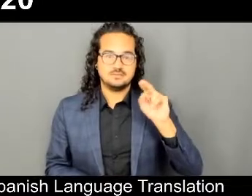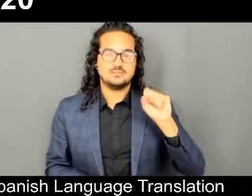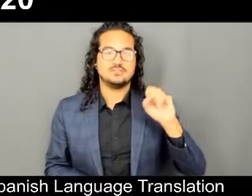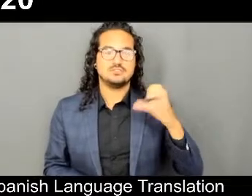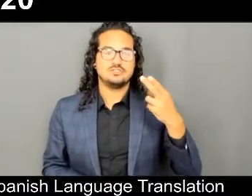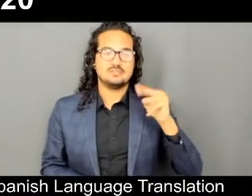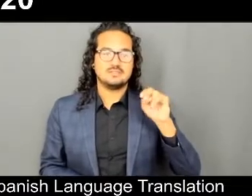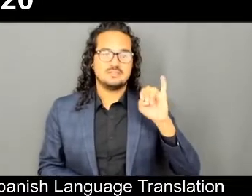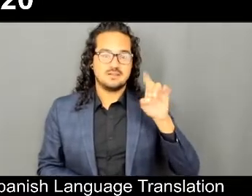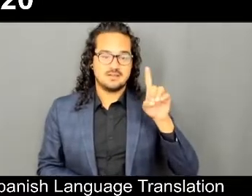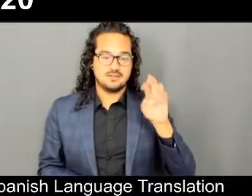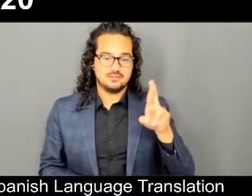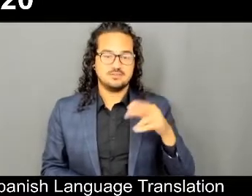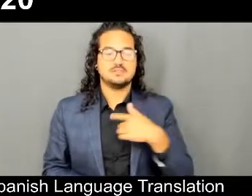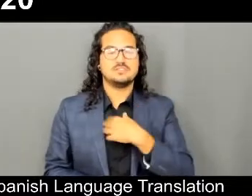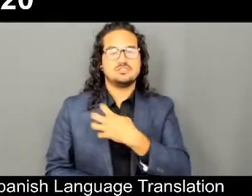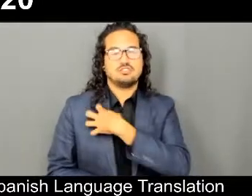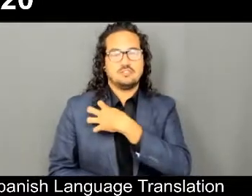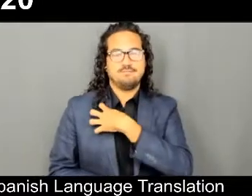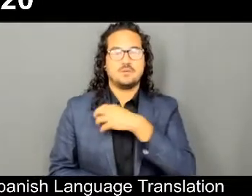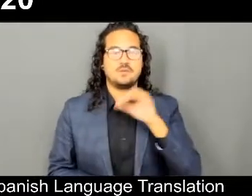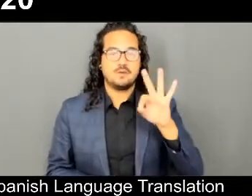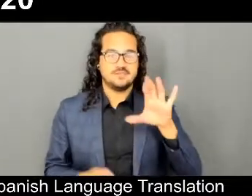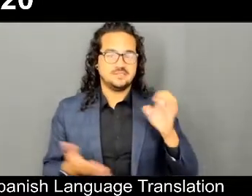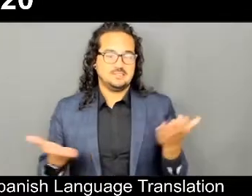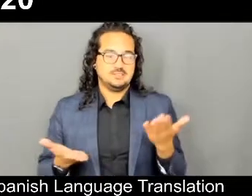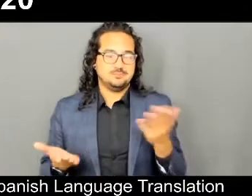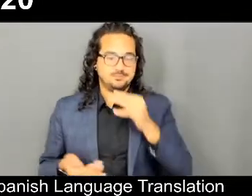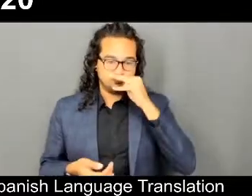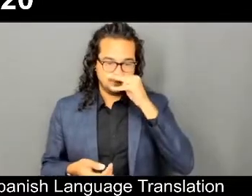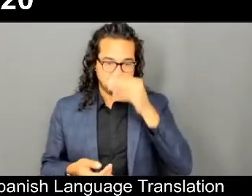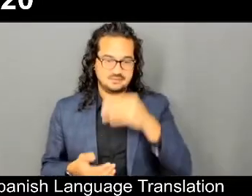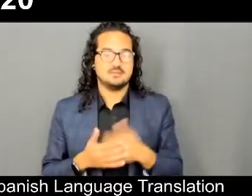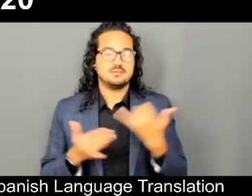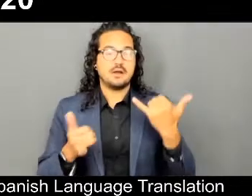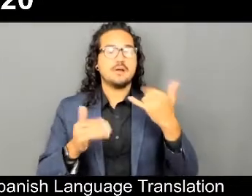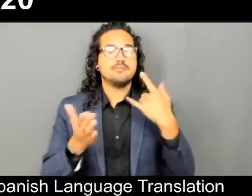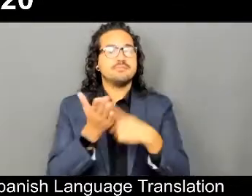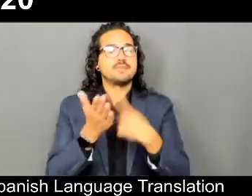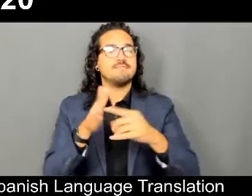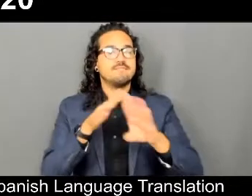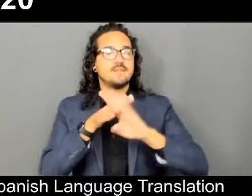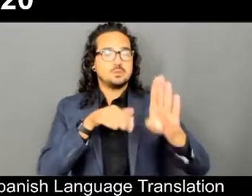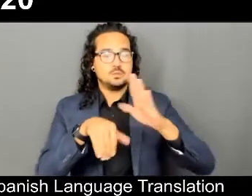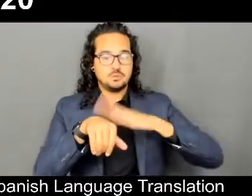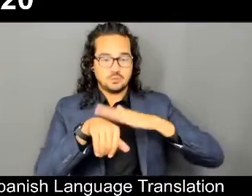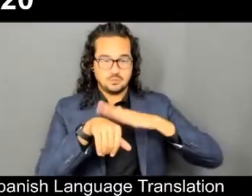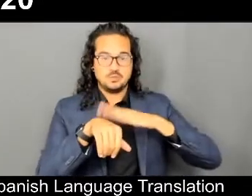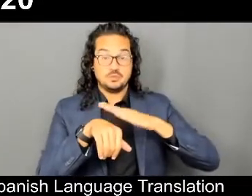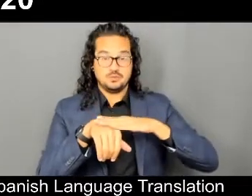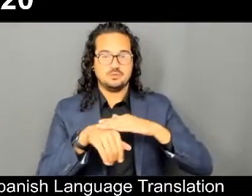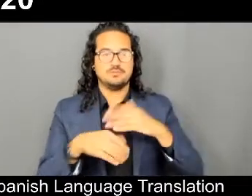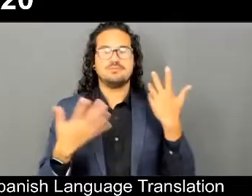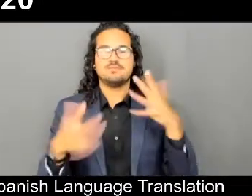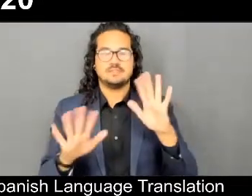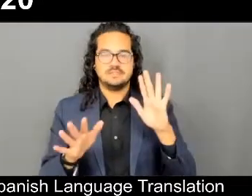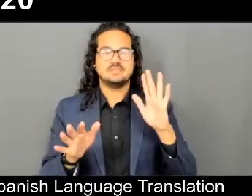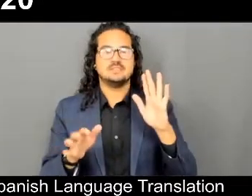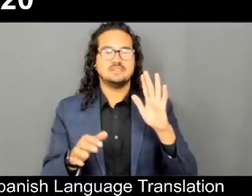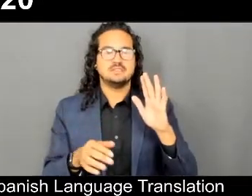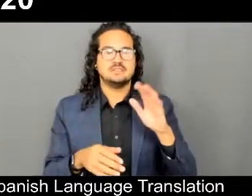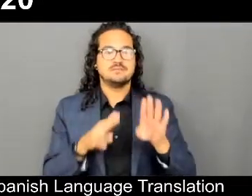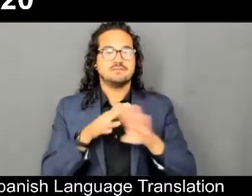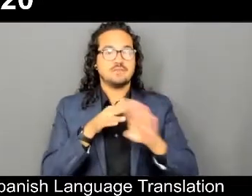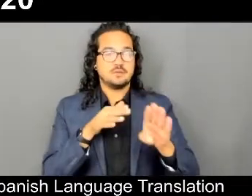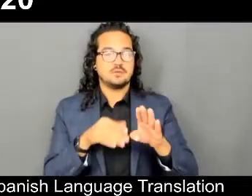order. Yesterday, you probably saw that we lifted the evacuation warning area for everything from Five Brooks south, which would include the